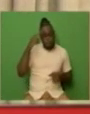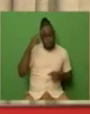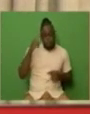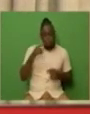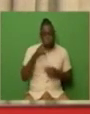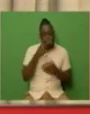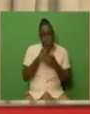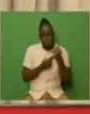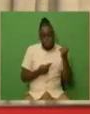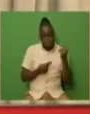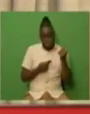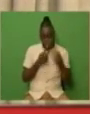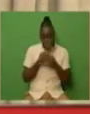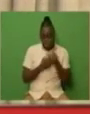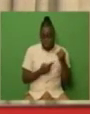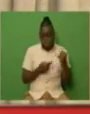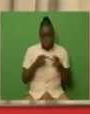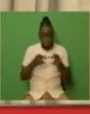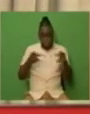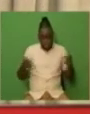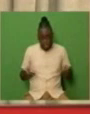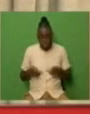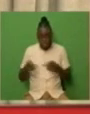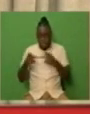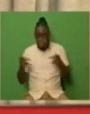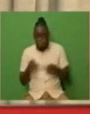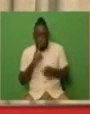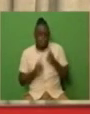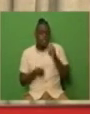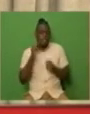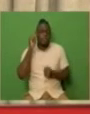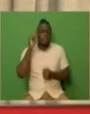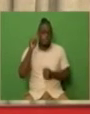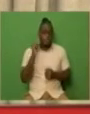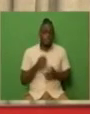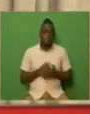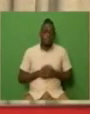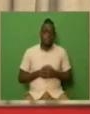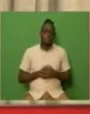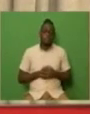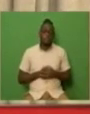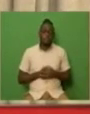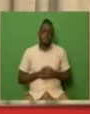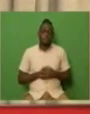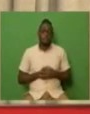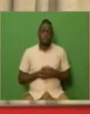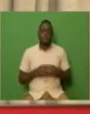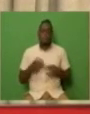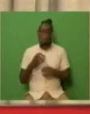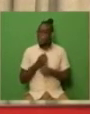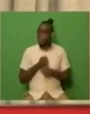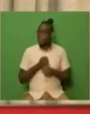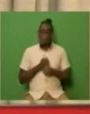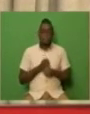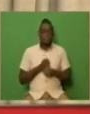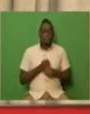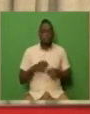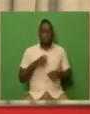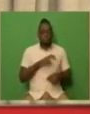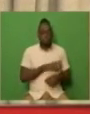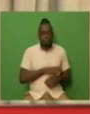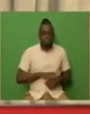destination Trinidad and Tobago, were awarded the Travel and Tourism Council safety